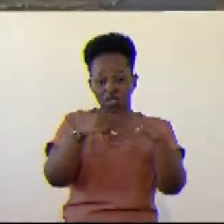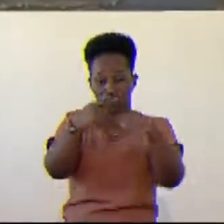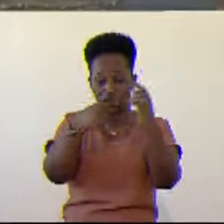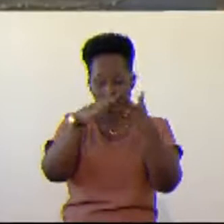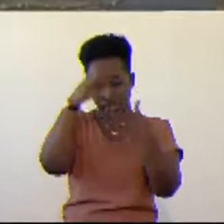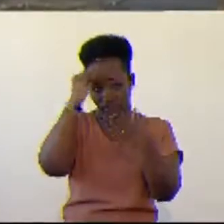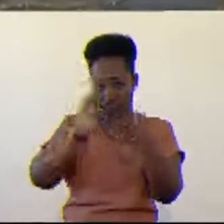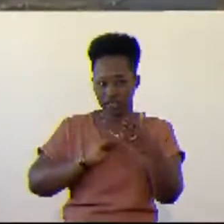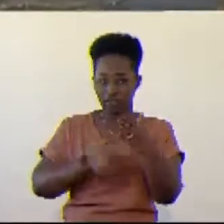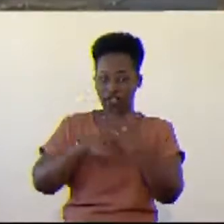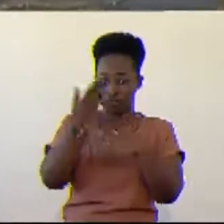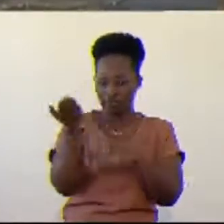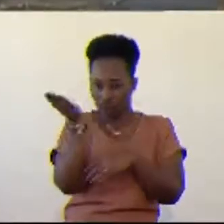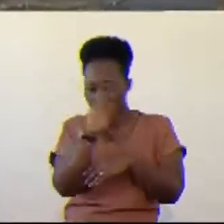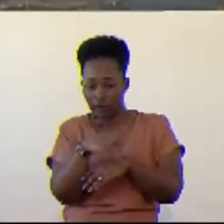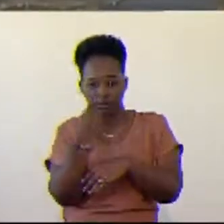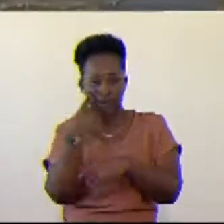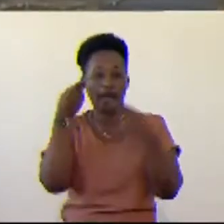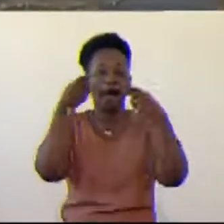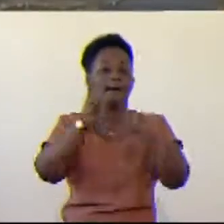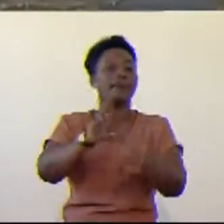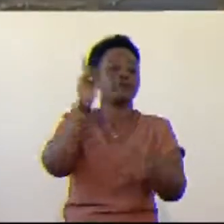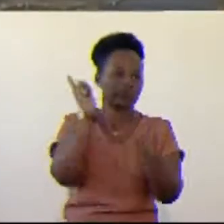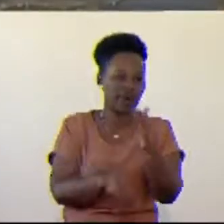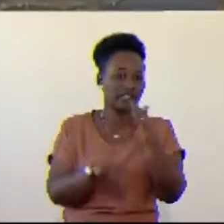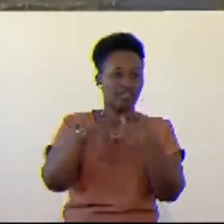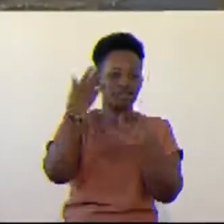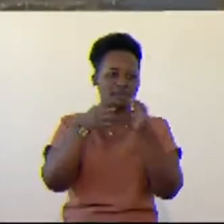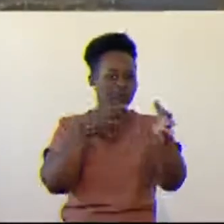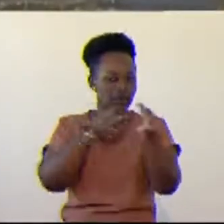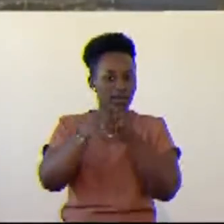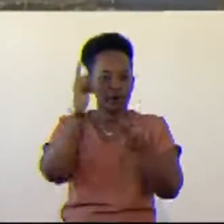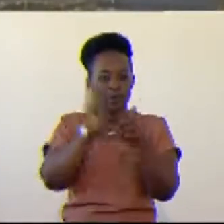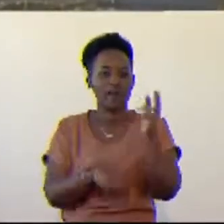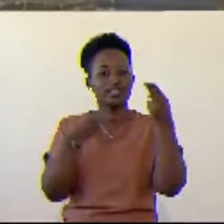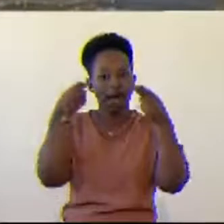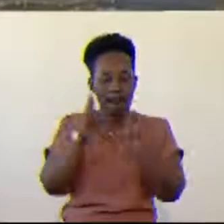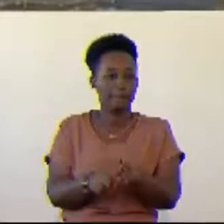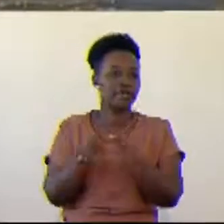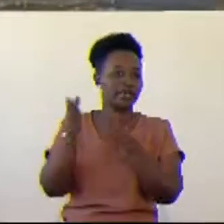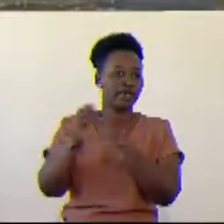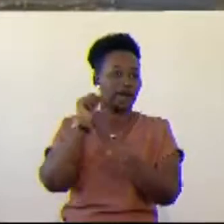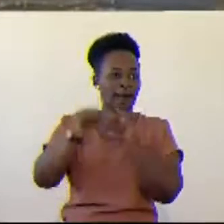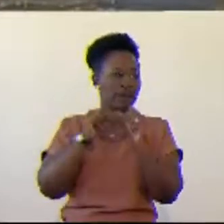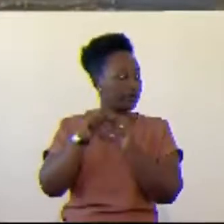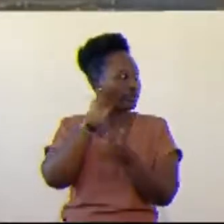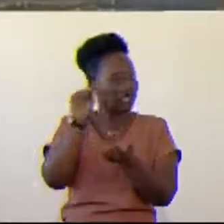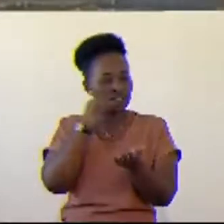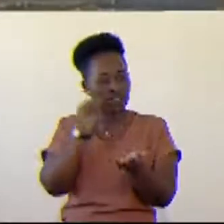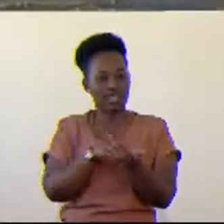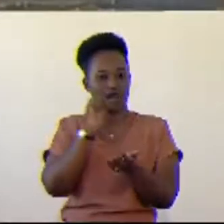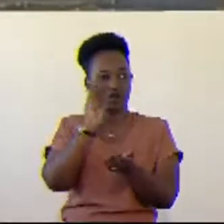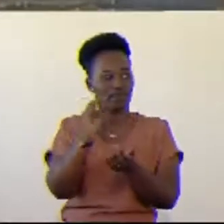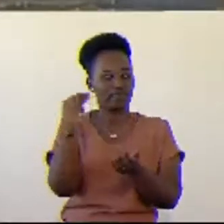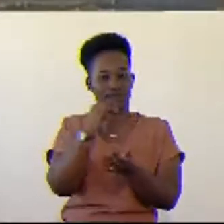back and see what will happen to this candle. Then we shall explain what is happening here in terms of center of gravity. Isn't that